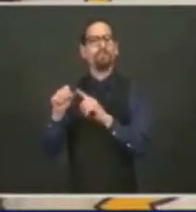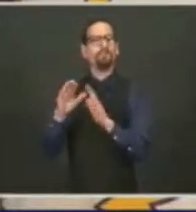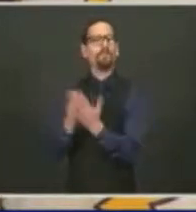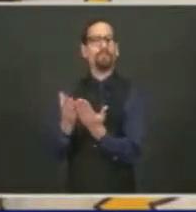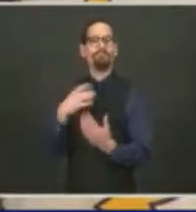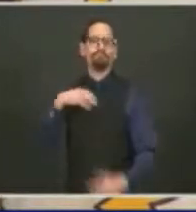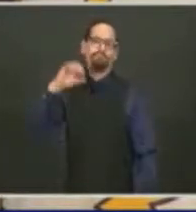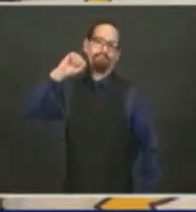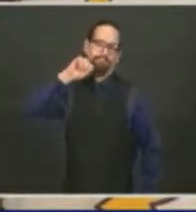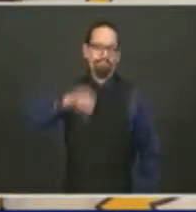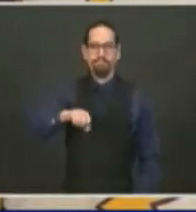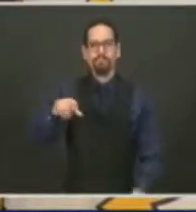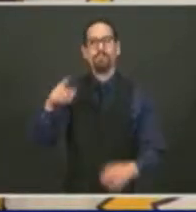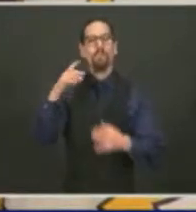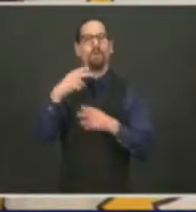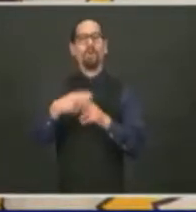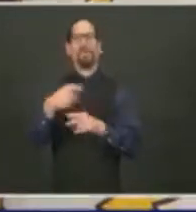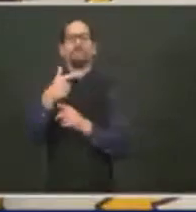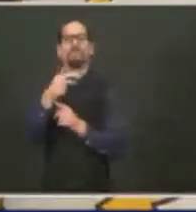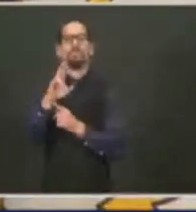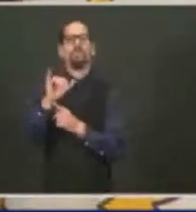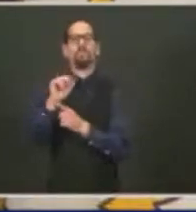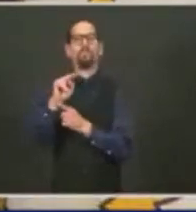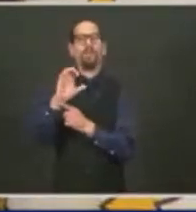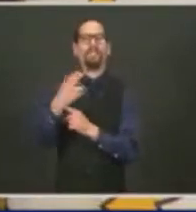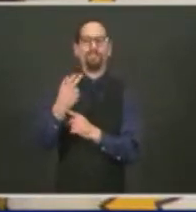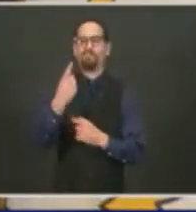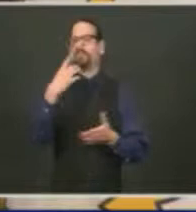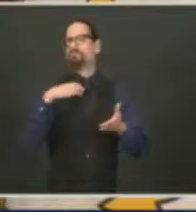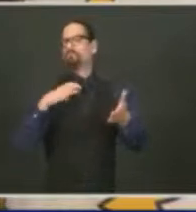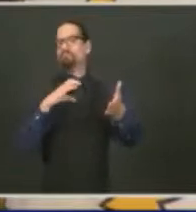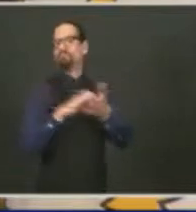from How the Grinch Stole Christmas, because it's a decent story, right? And I tell you,